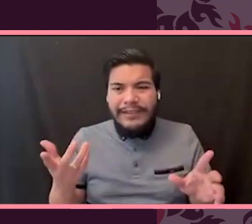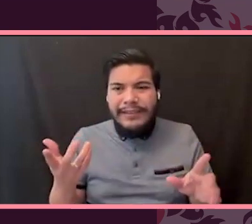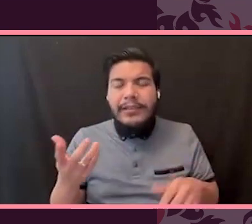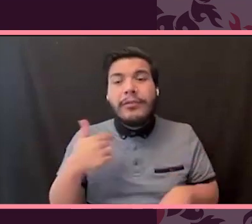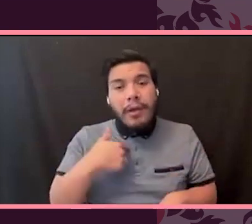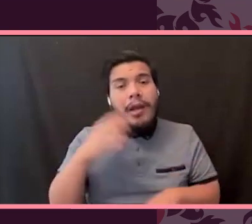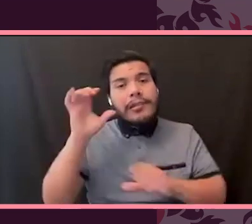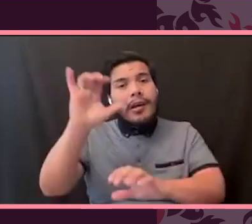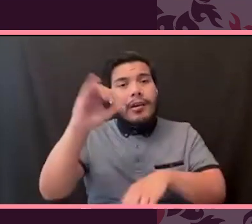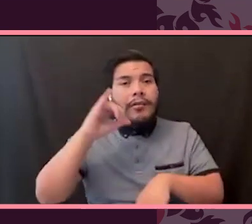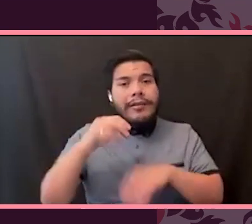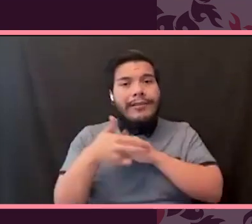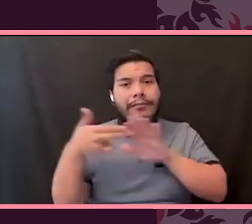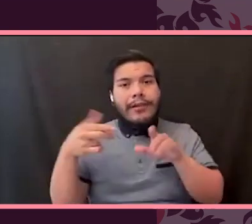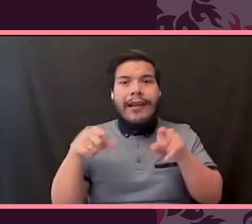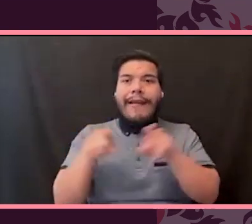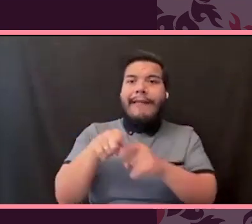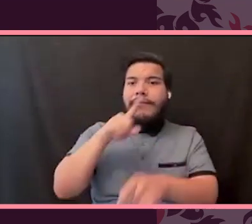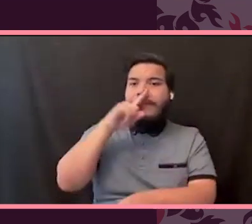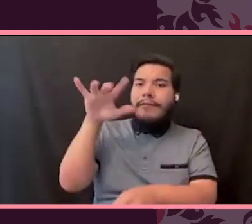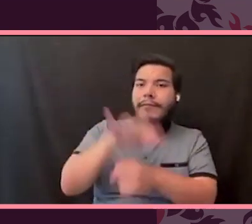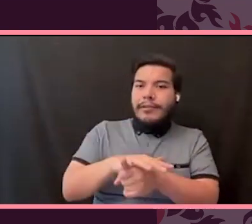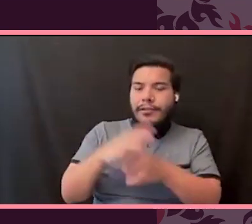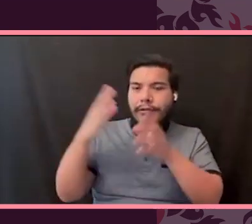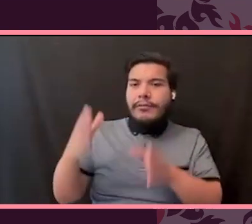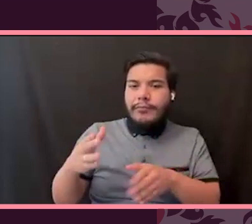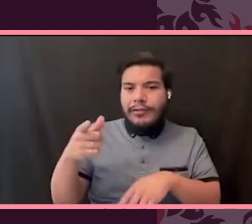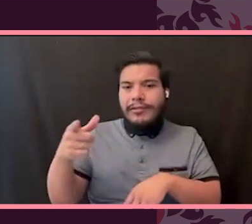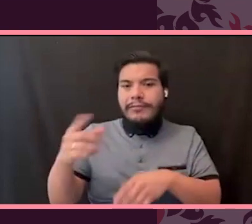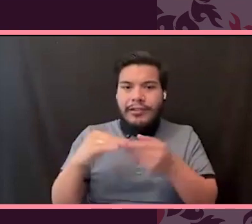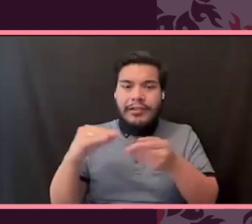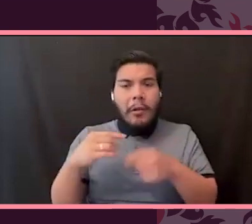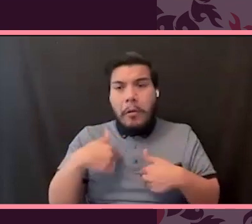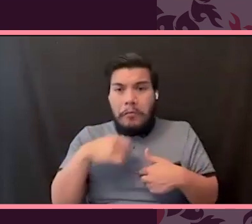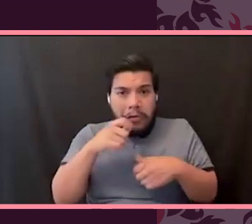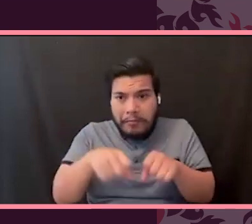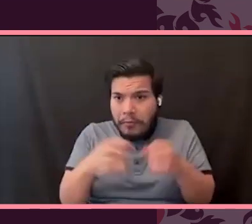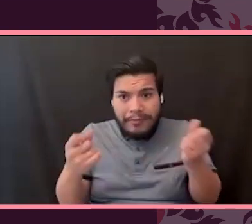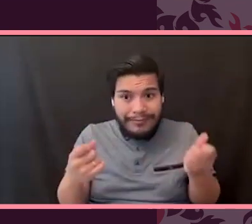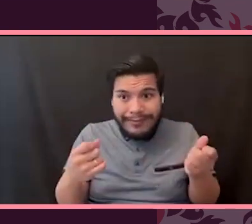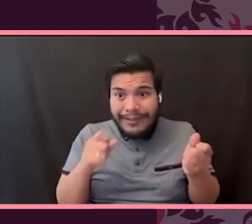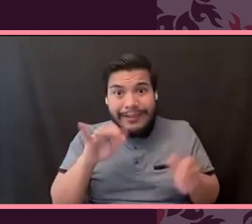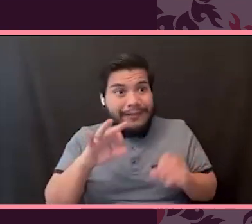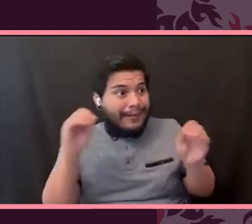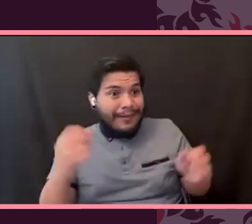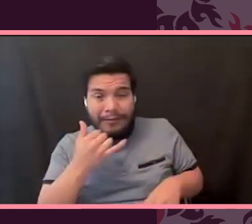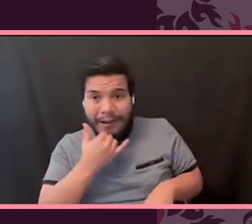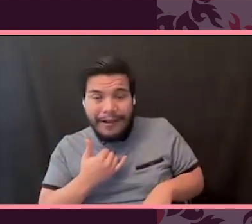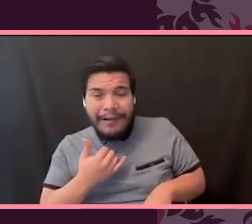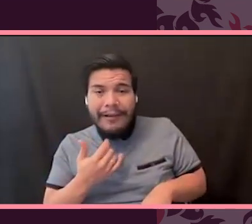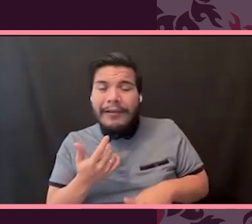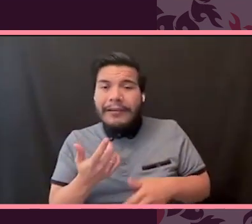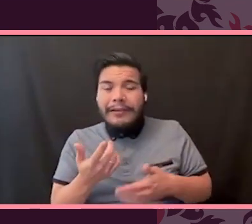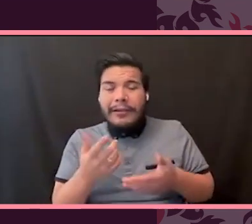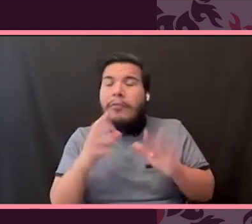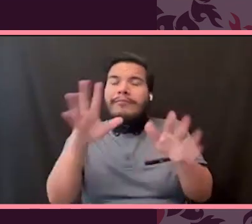out the diagnosis as like confirmation, as somebody said, that like, I'm not broken and like something's not wrong with me. I just didn't have the